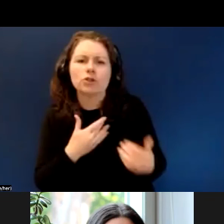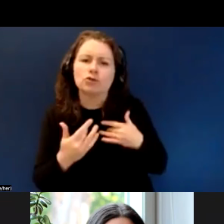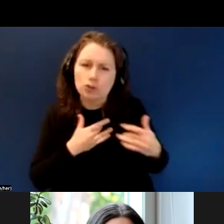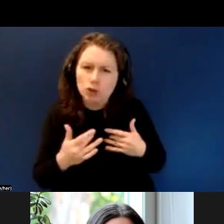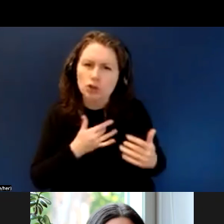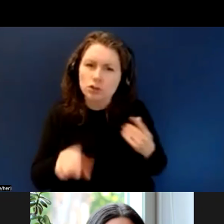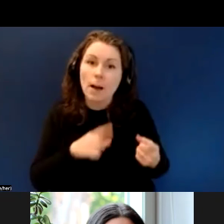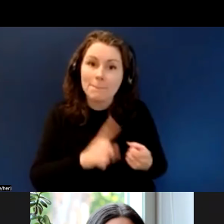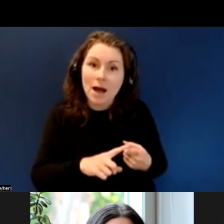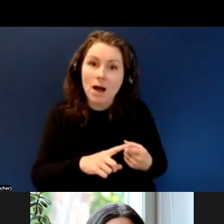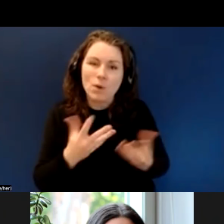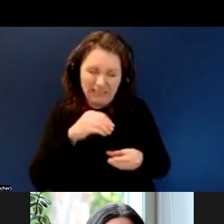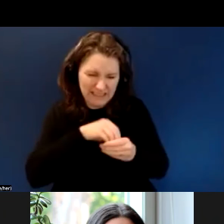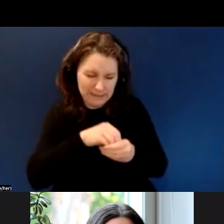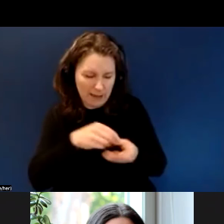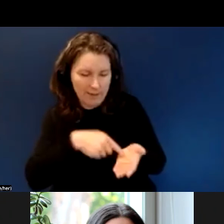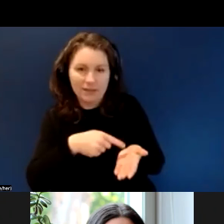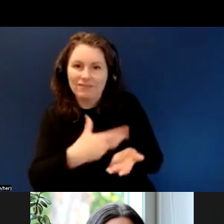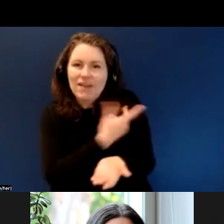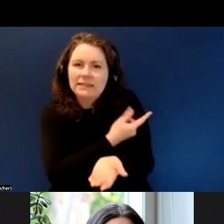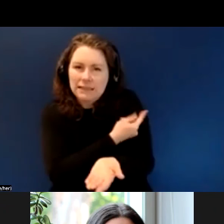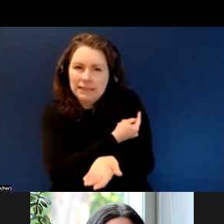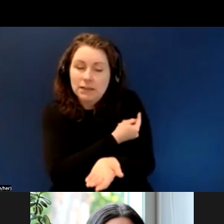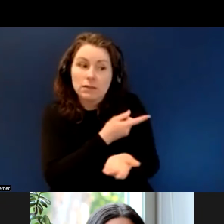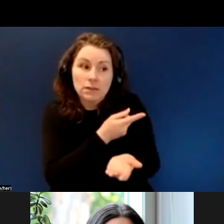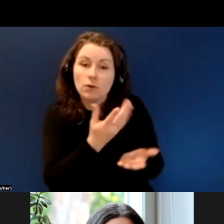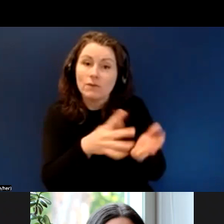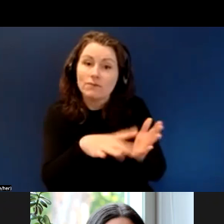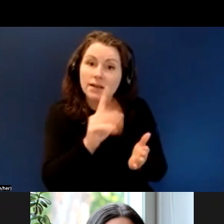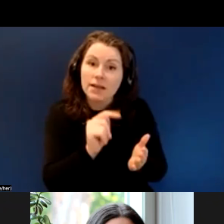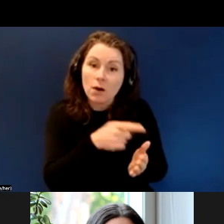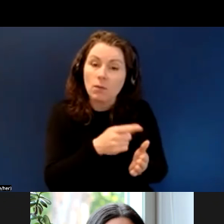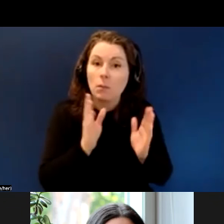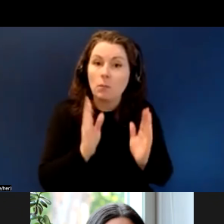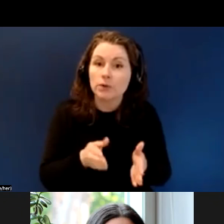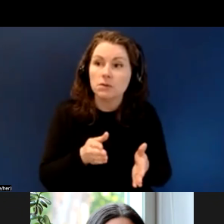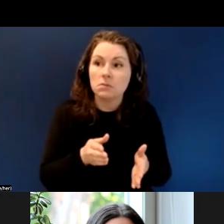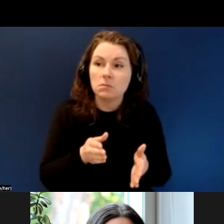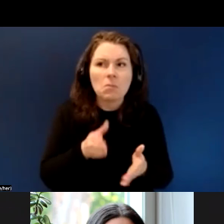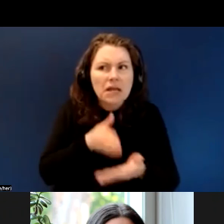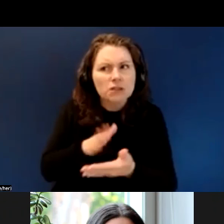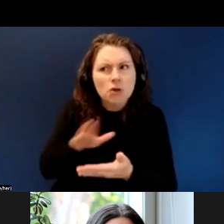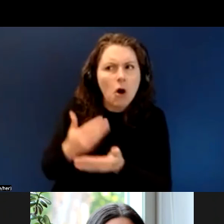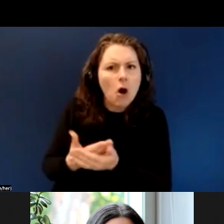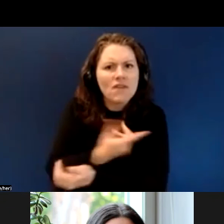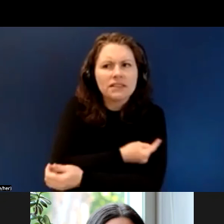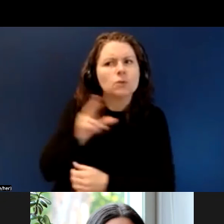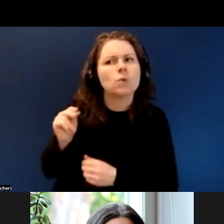about what's in this vaccine. And a lot of times you'll find that somebody isn't necessarily against all vaccines. They may just